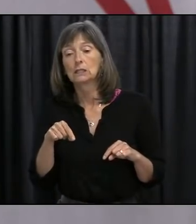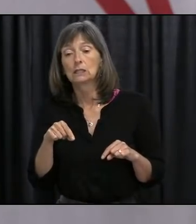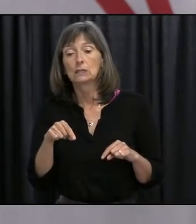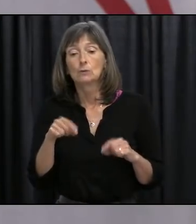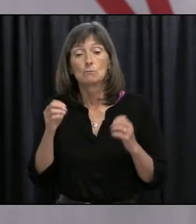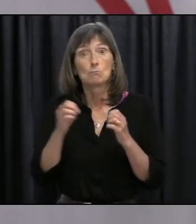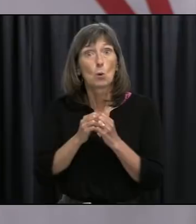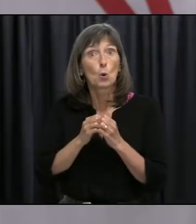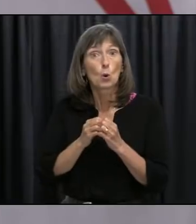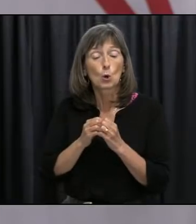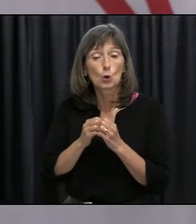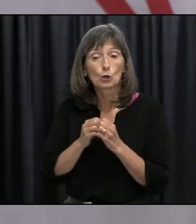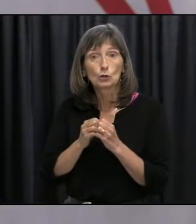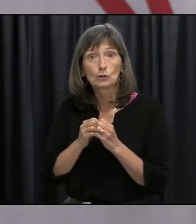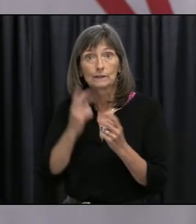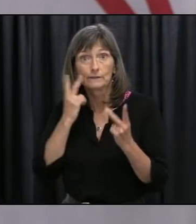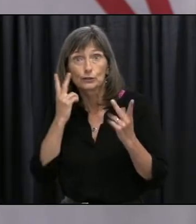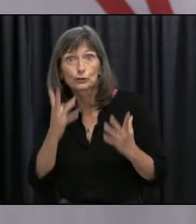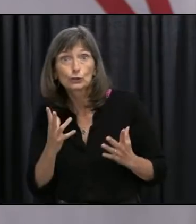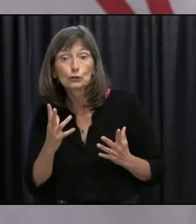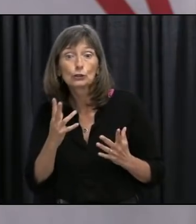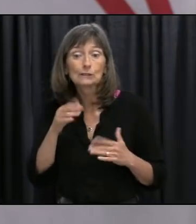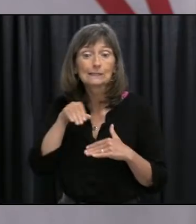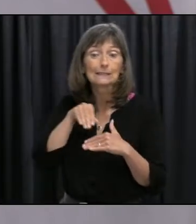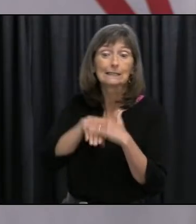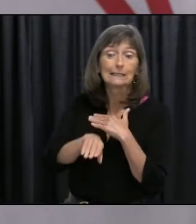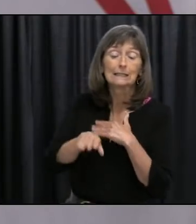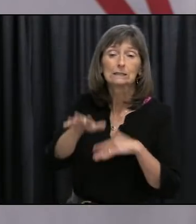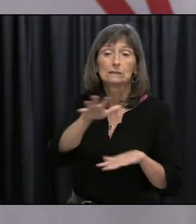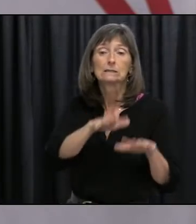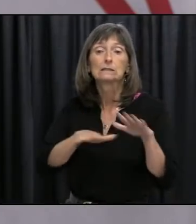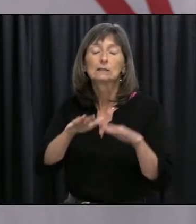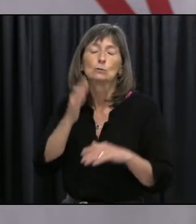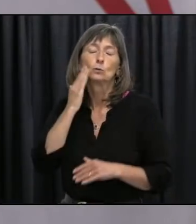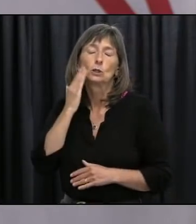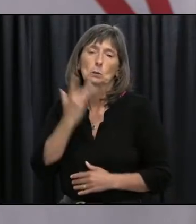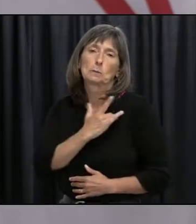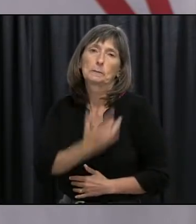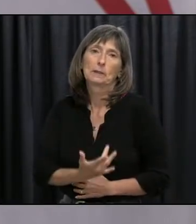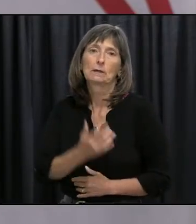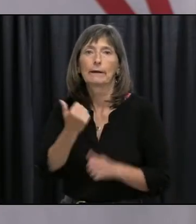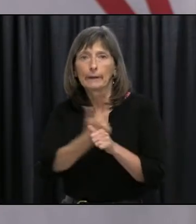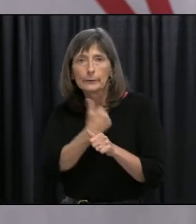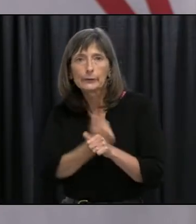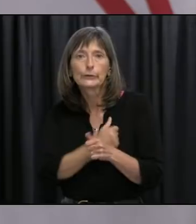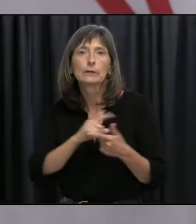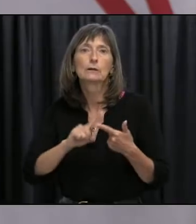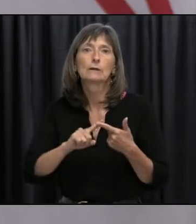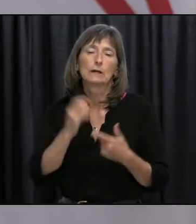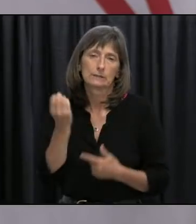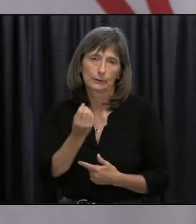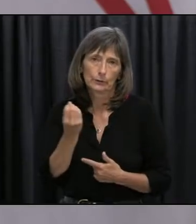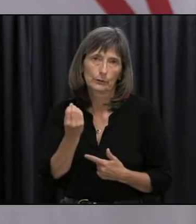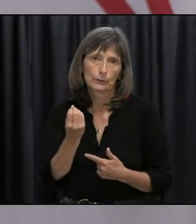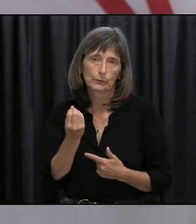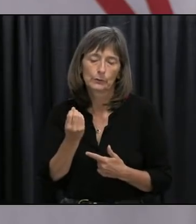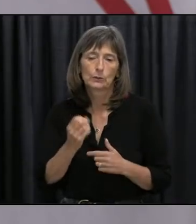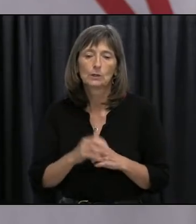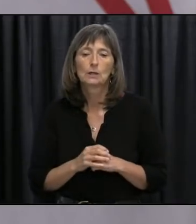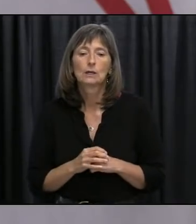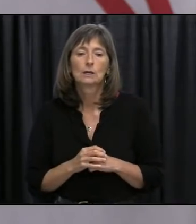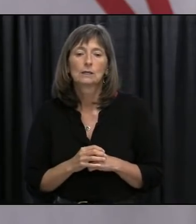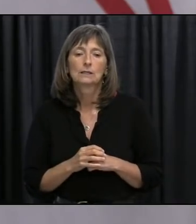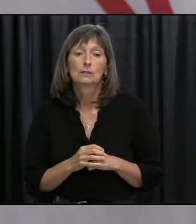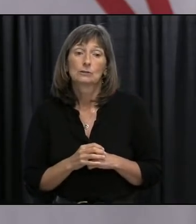more travelers that come into our province would be from provinces like Alberta, provinces like Ontario. But before